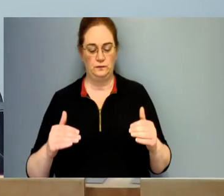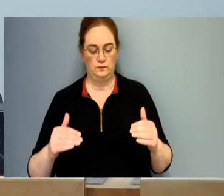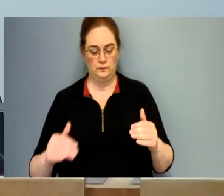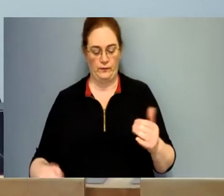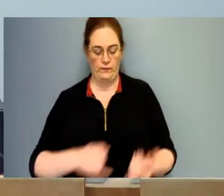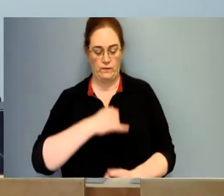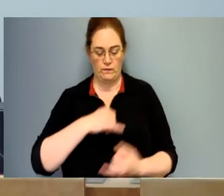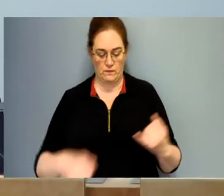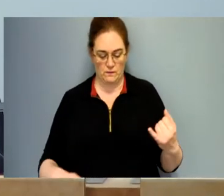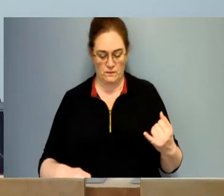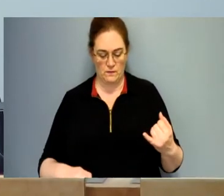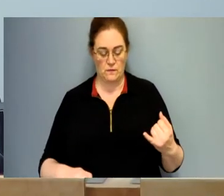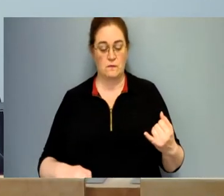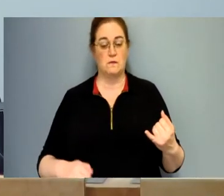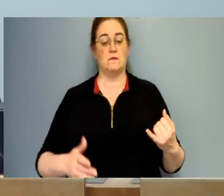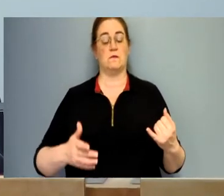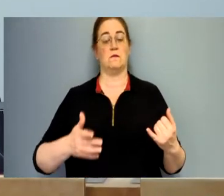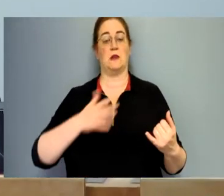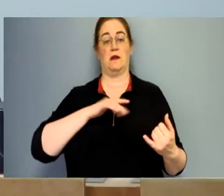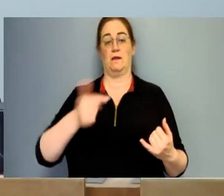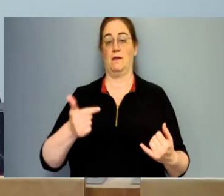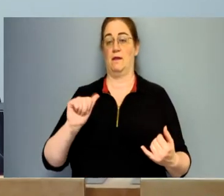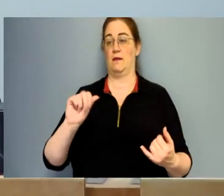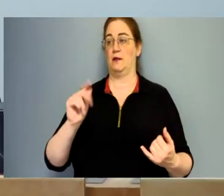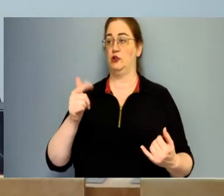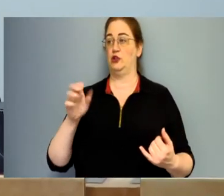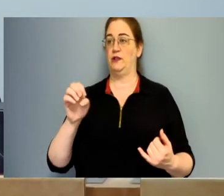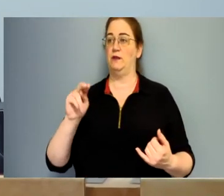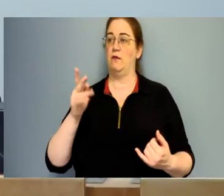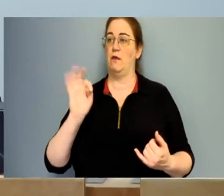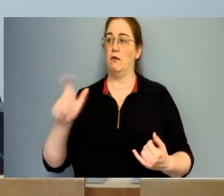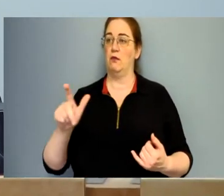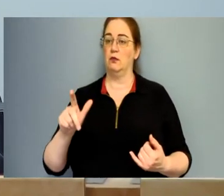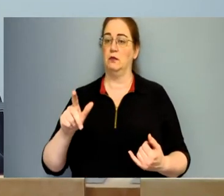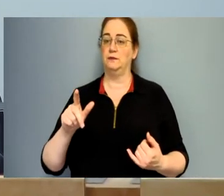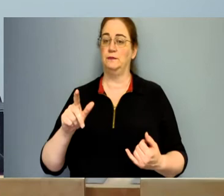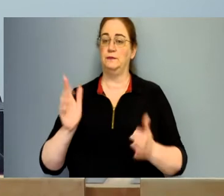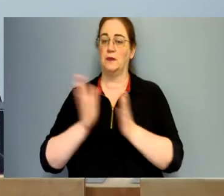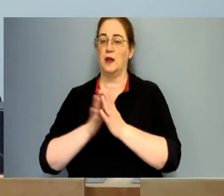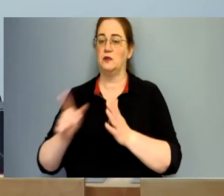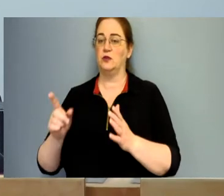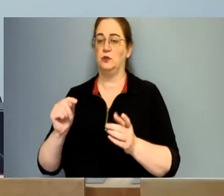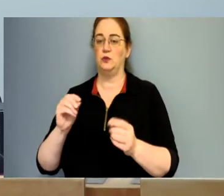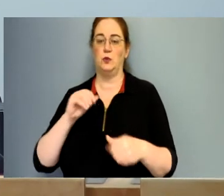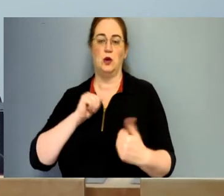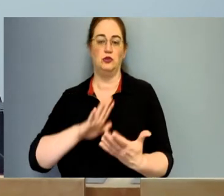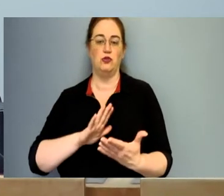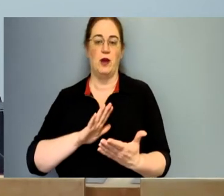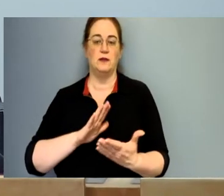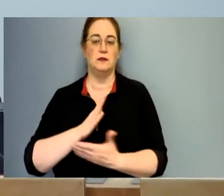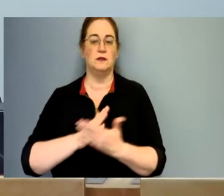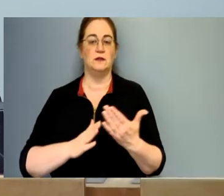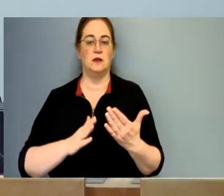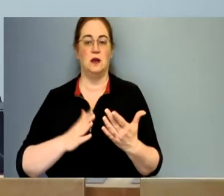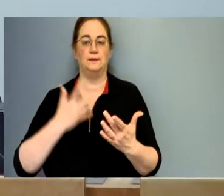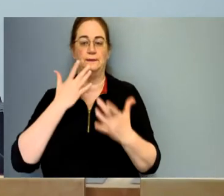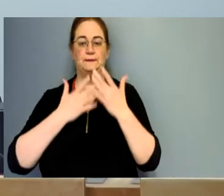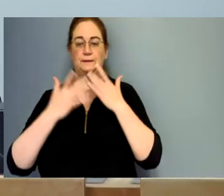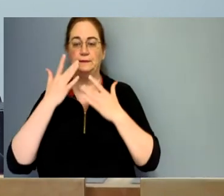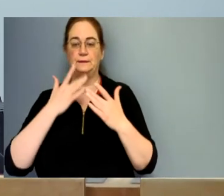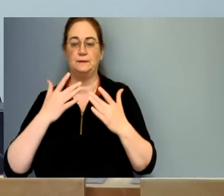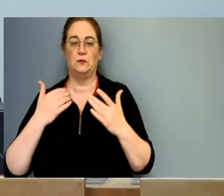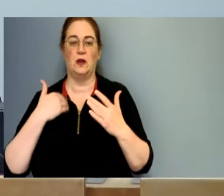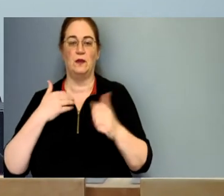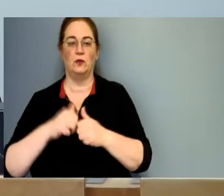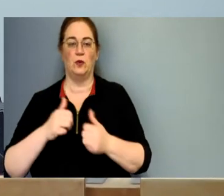lastly, if I could ask Angie Nagel to address some shortages we have in